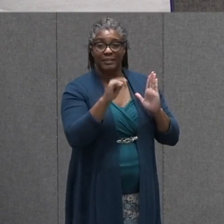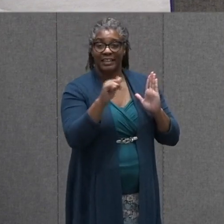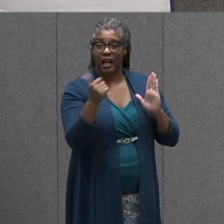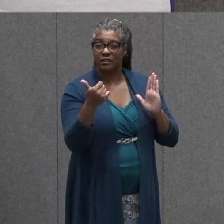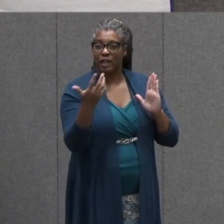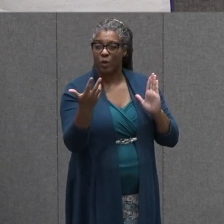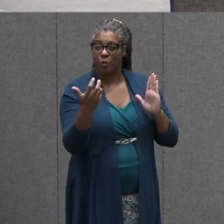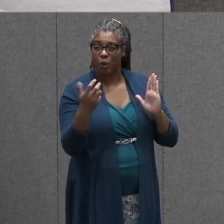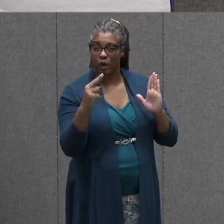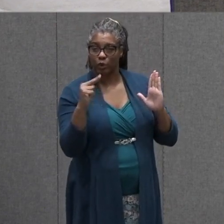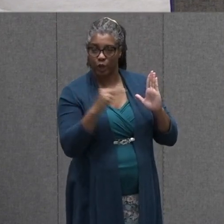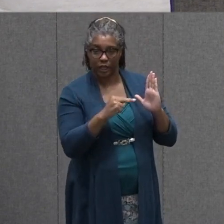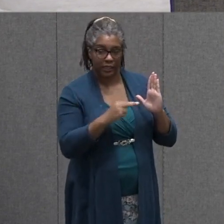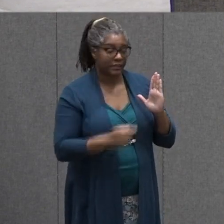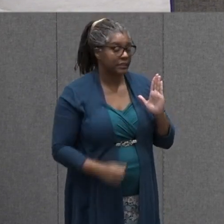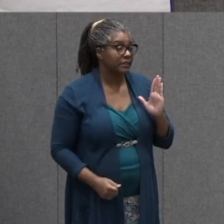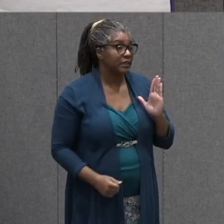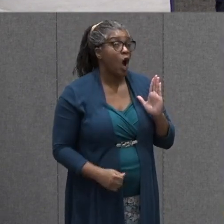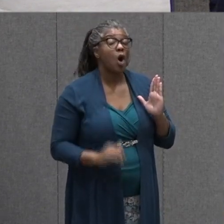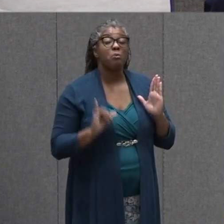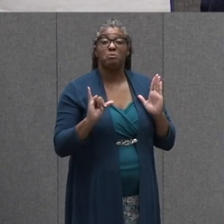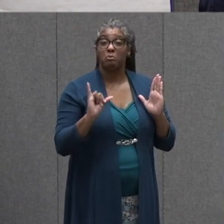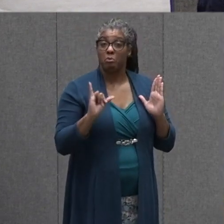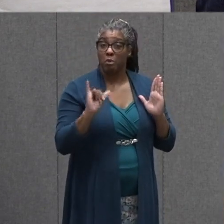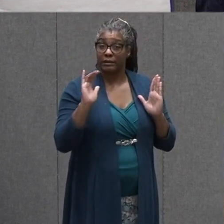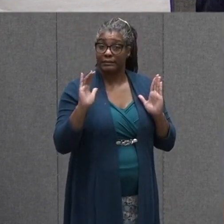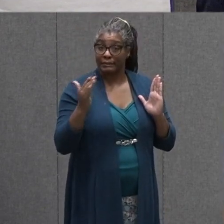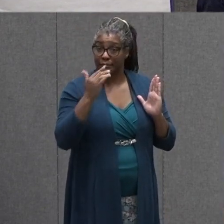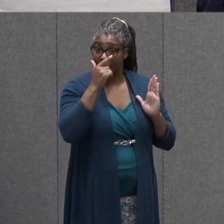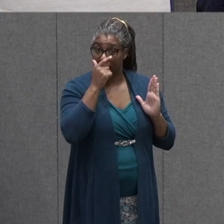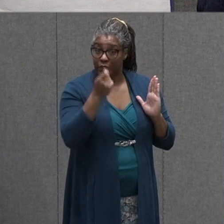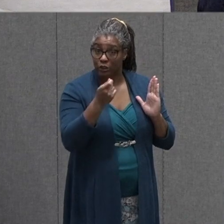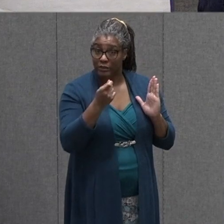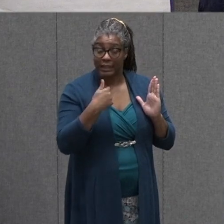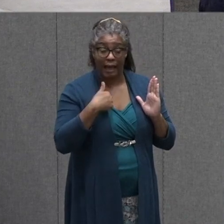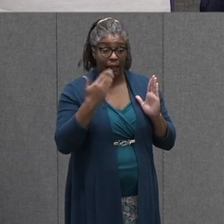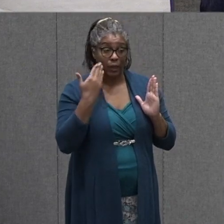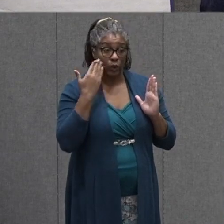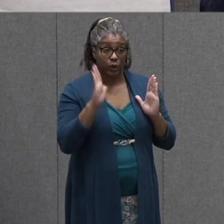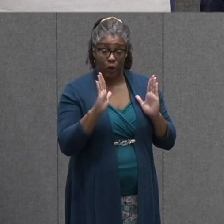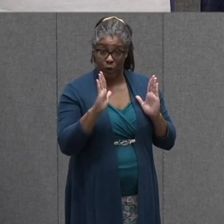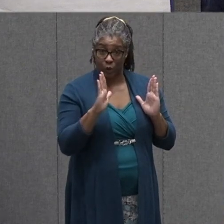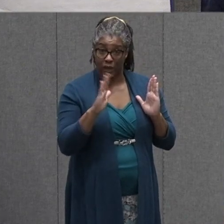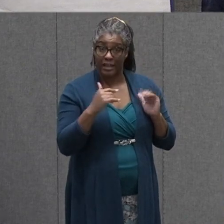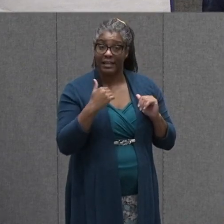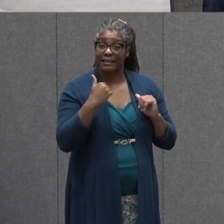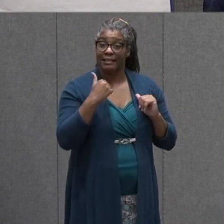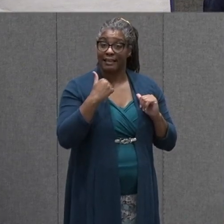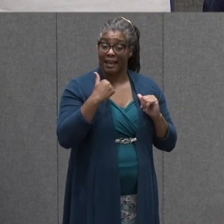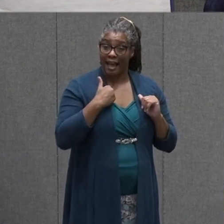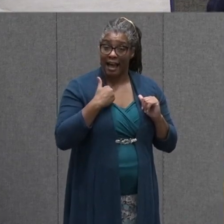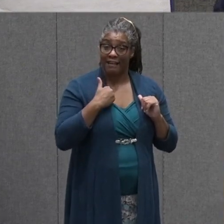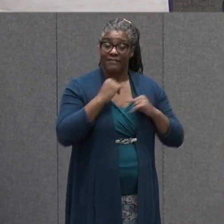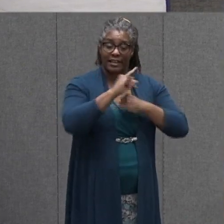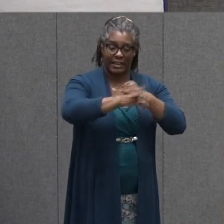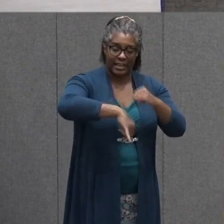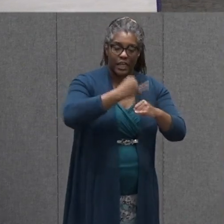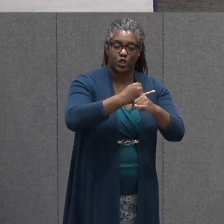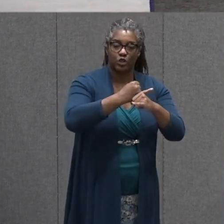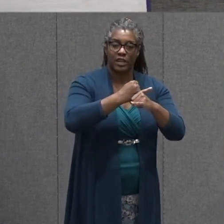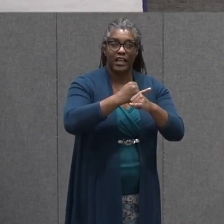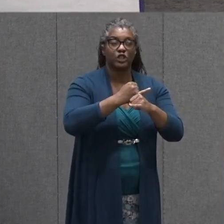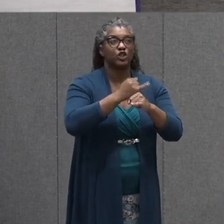to place those inside our jar. So in between the paper towel and the glass of the jar, you're going to